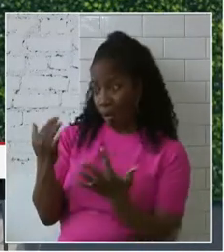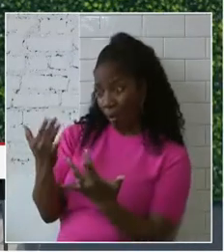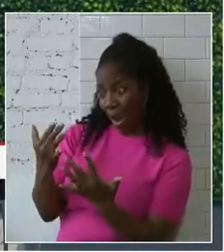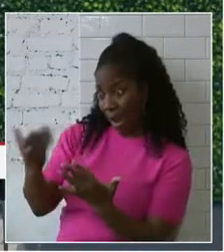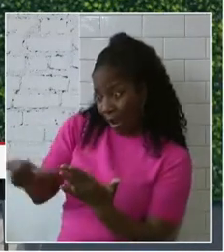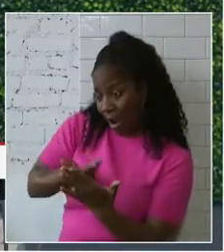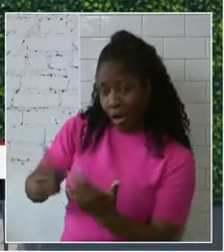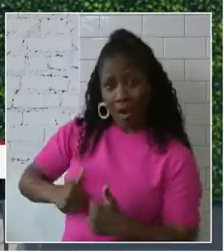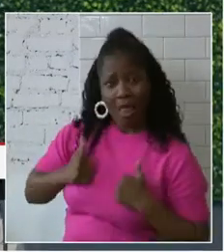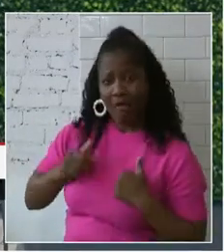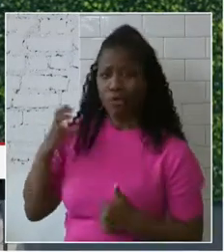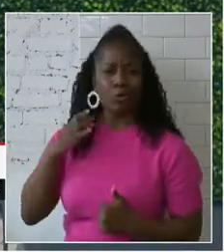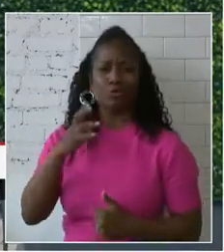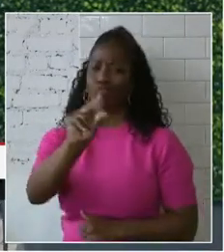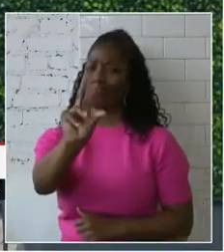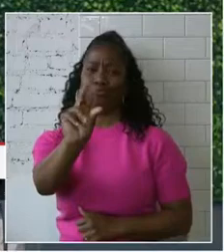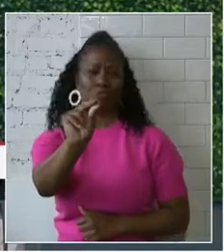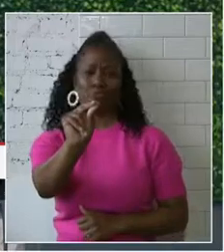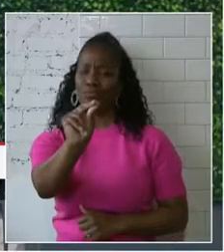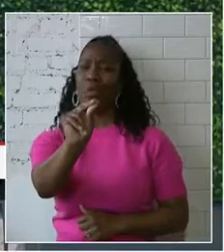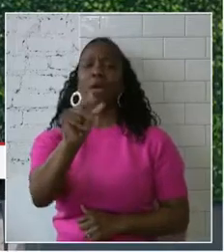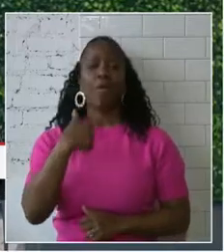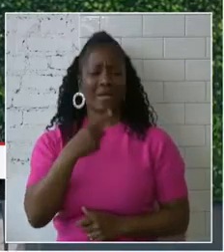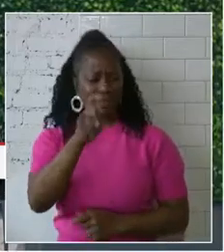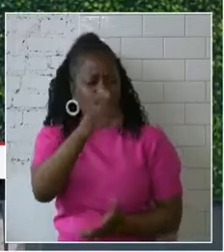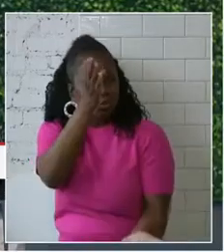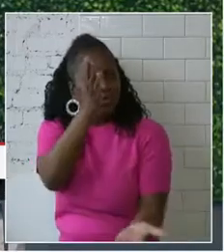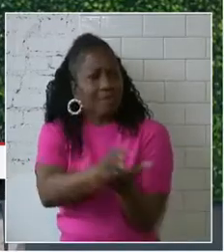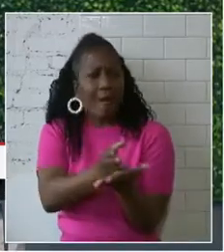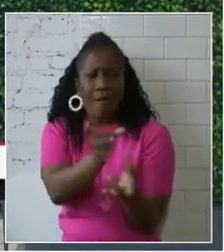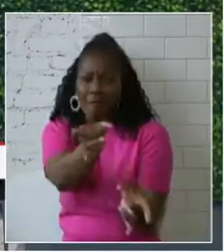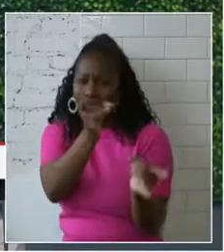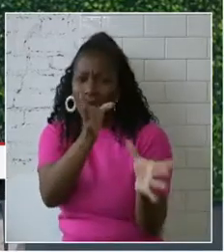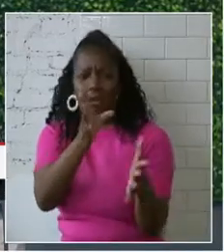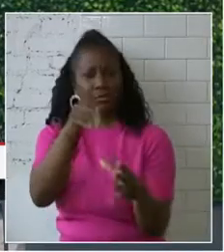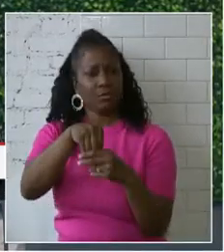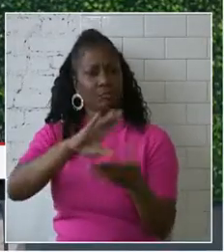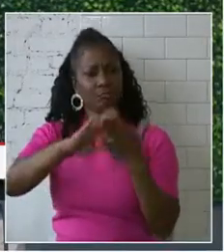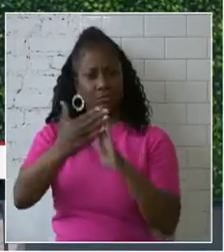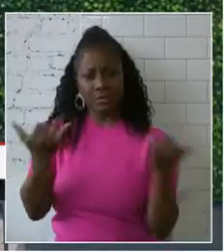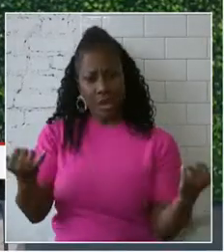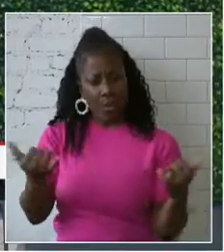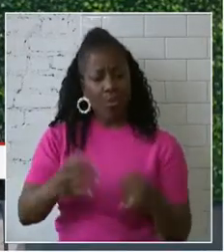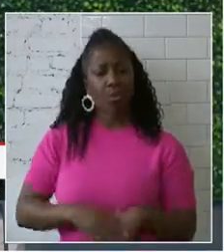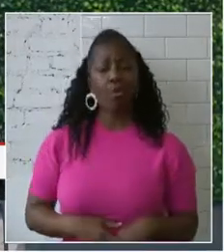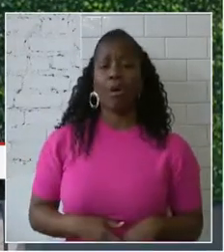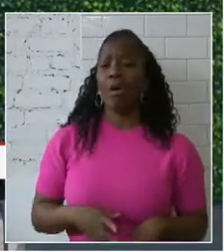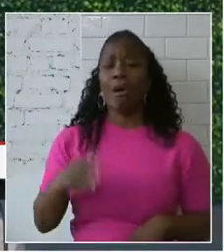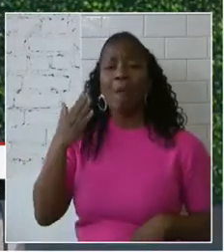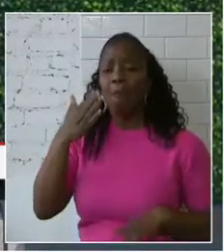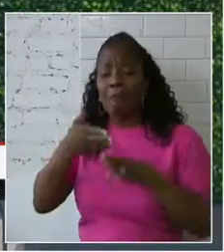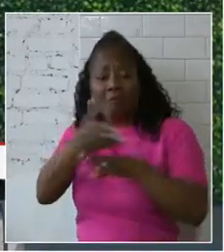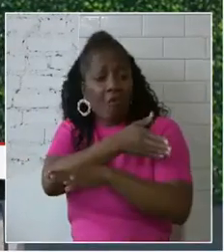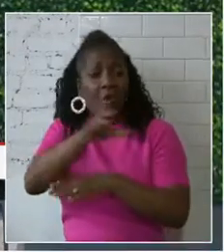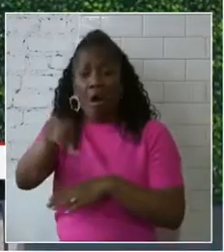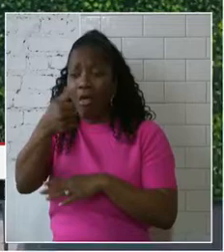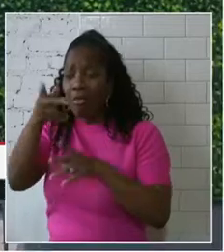We need to stop the gun violence that we're seeing in our city before anyone else is